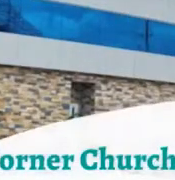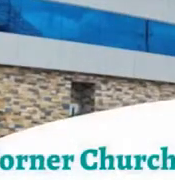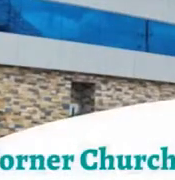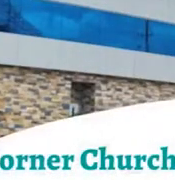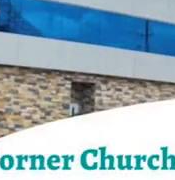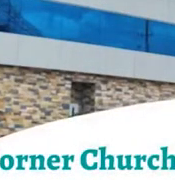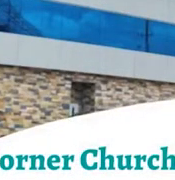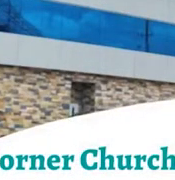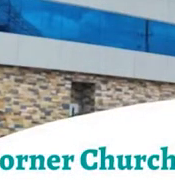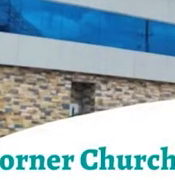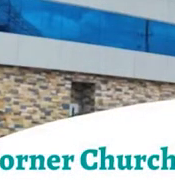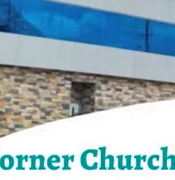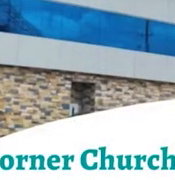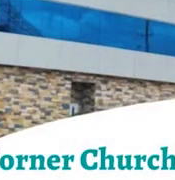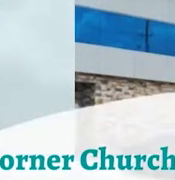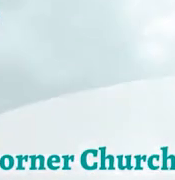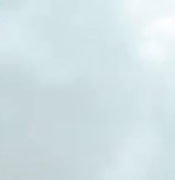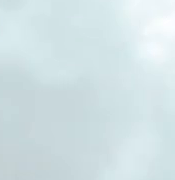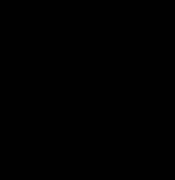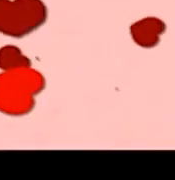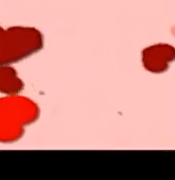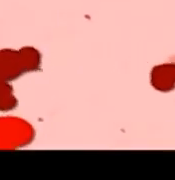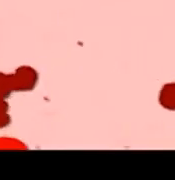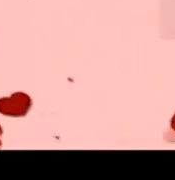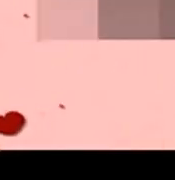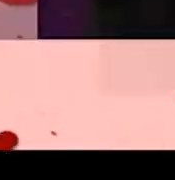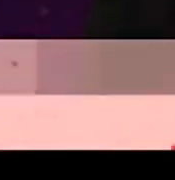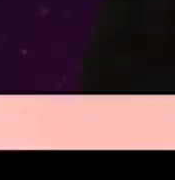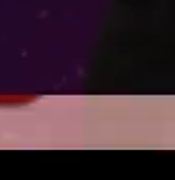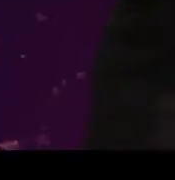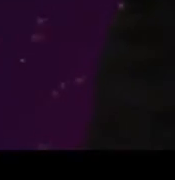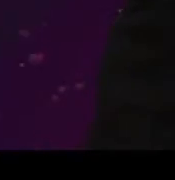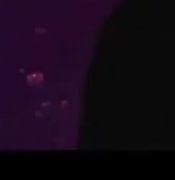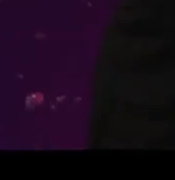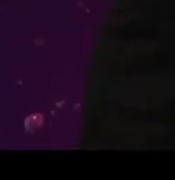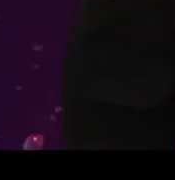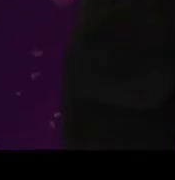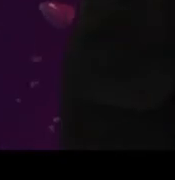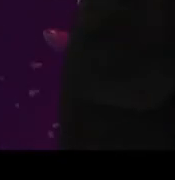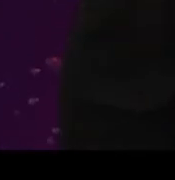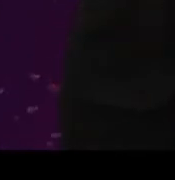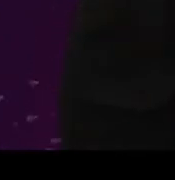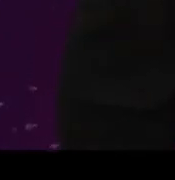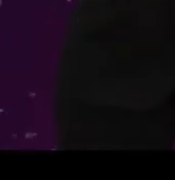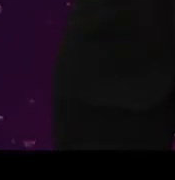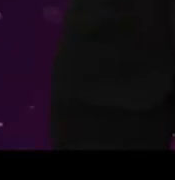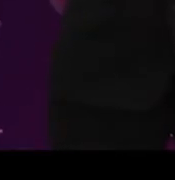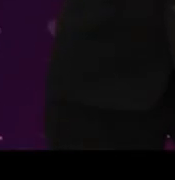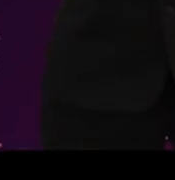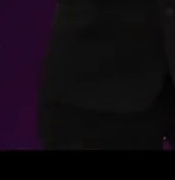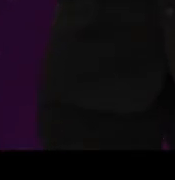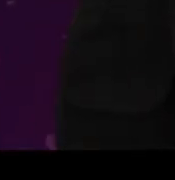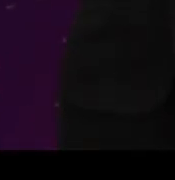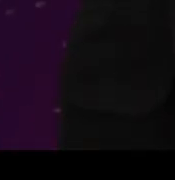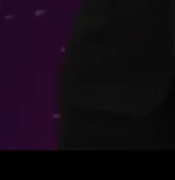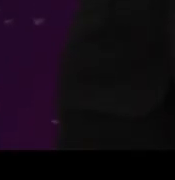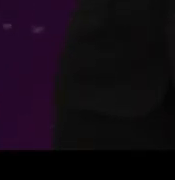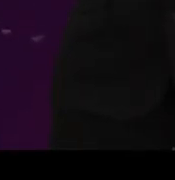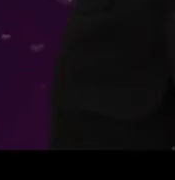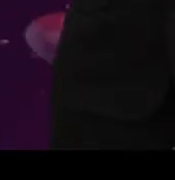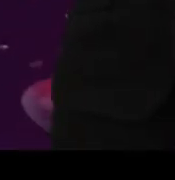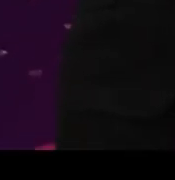answer. Call us for a free consultation. Heart Excel is an omega-7 supplement formulated with the proprietary purified